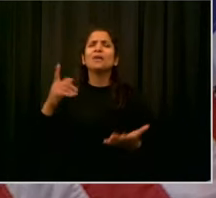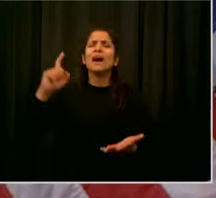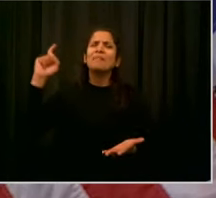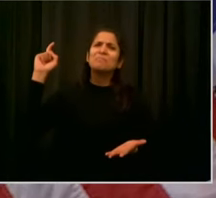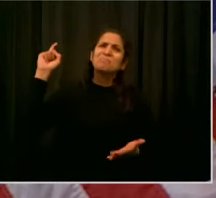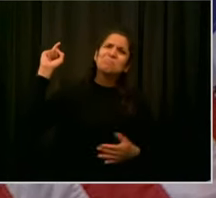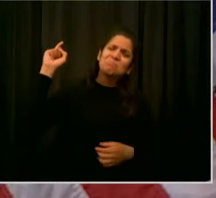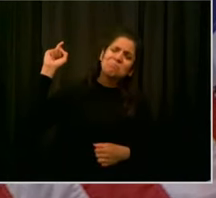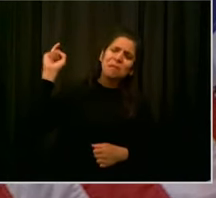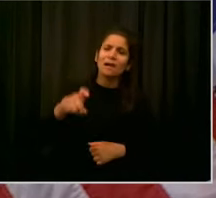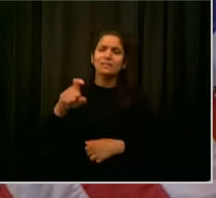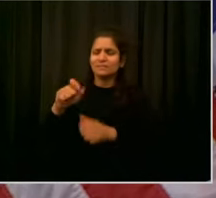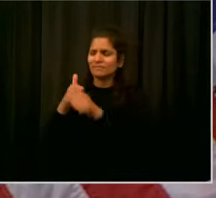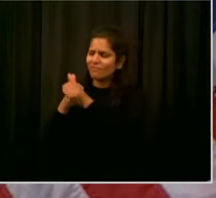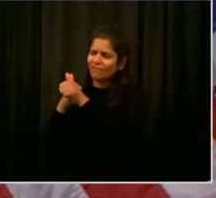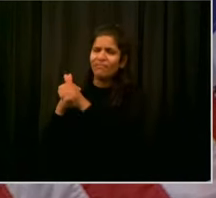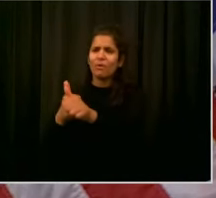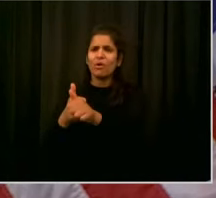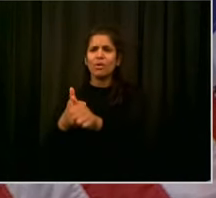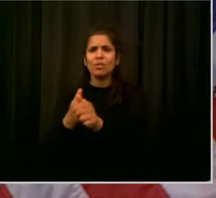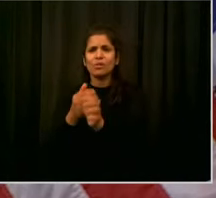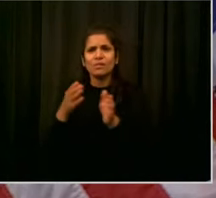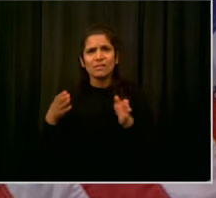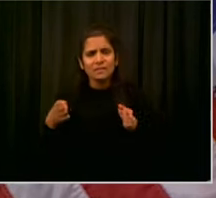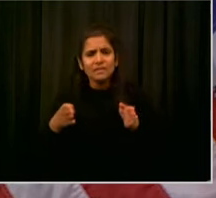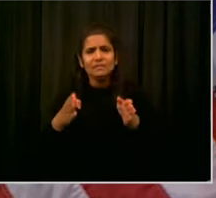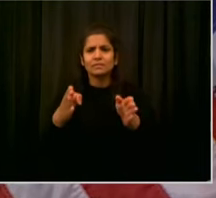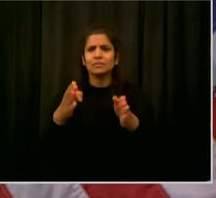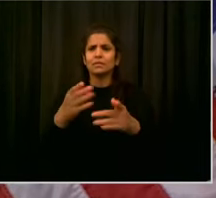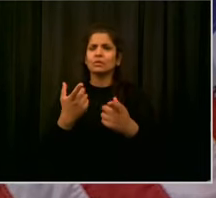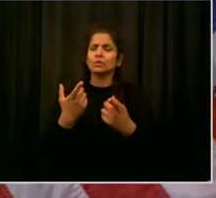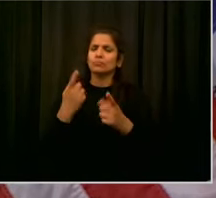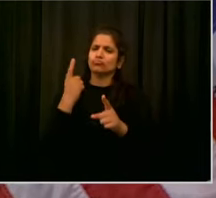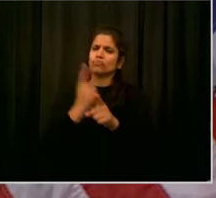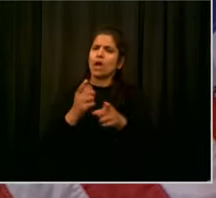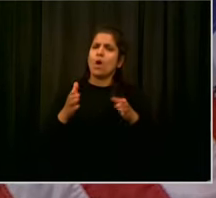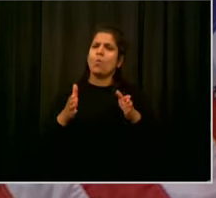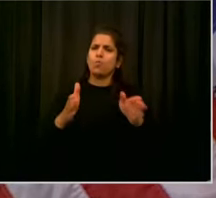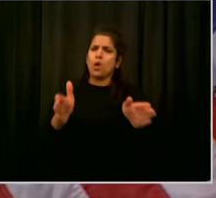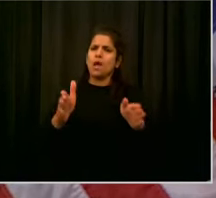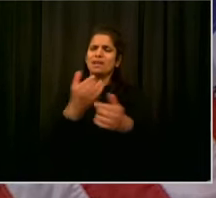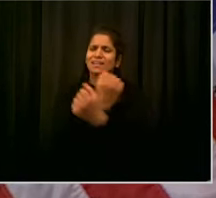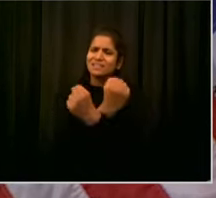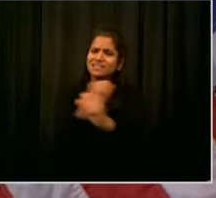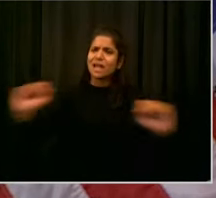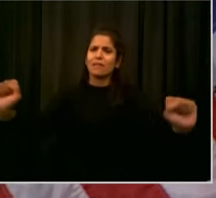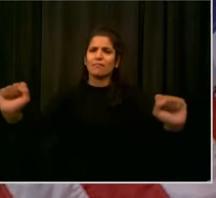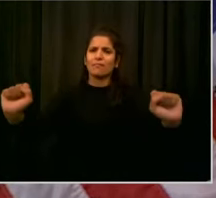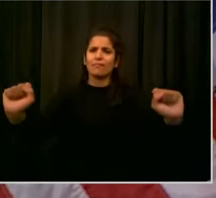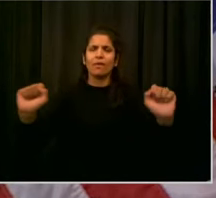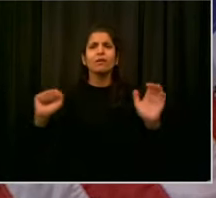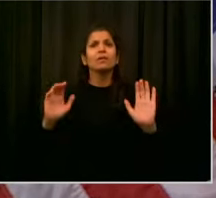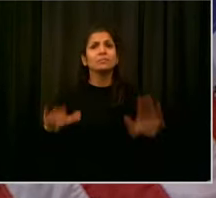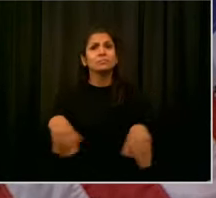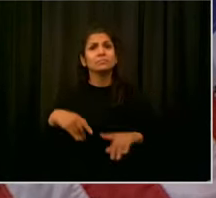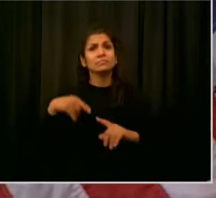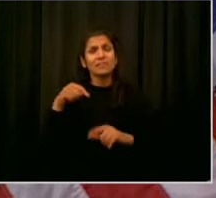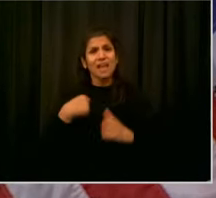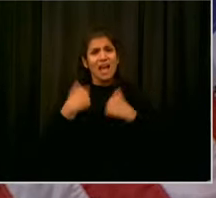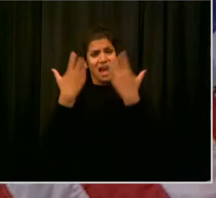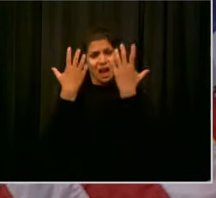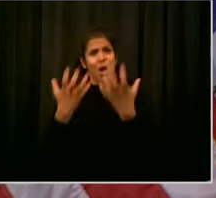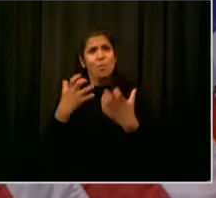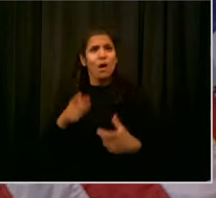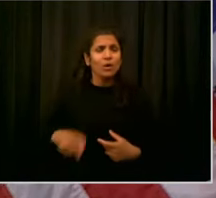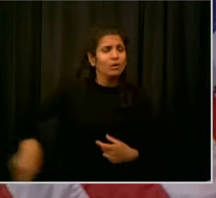complexities everyone is facing, but I would like to see every New Yorker with a face covering on at all times. I don't like it. You